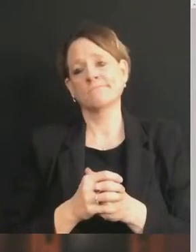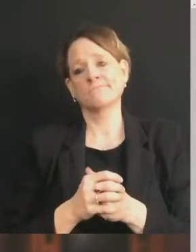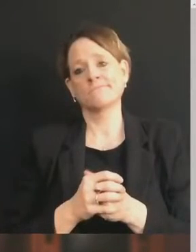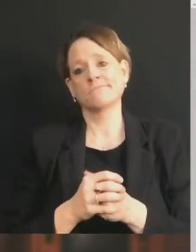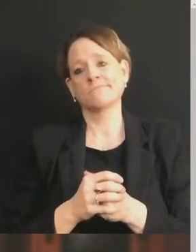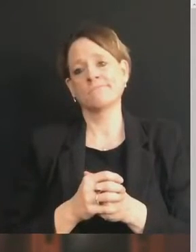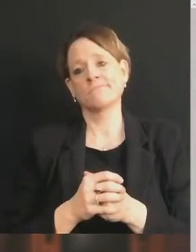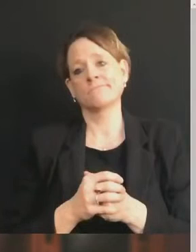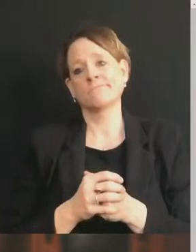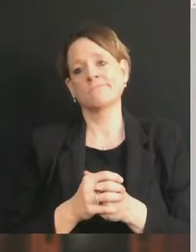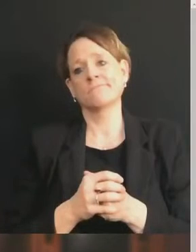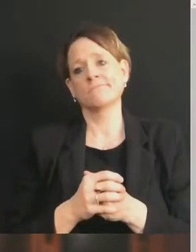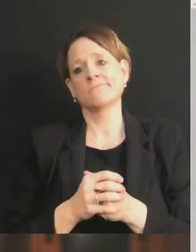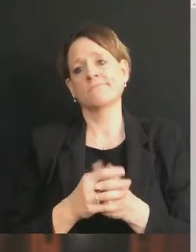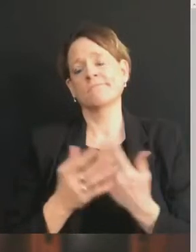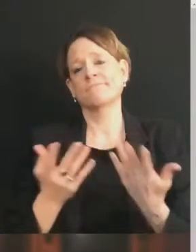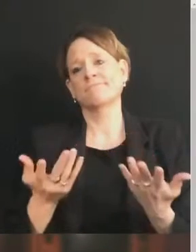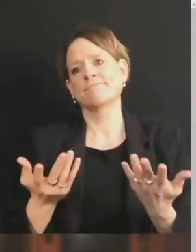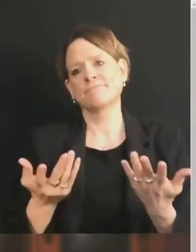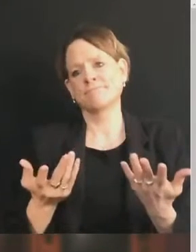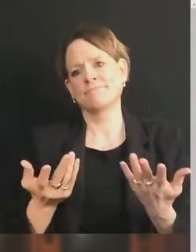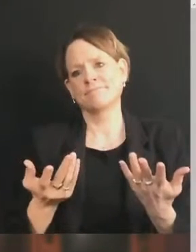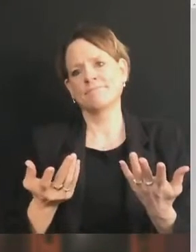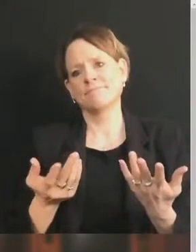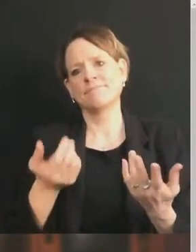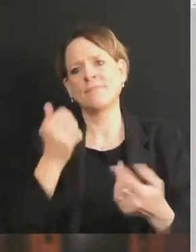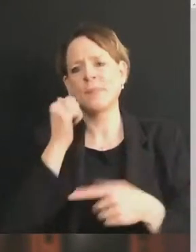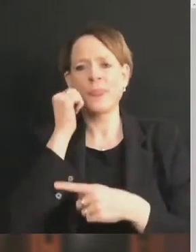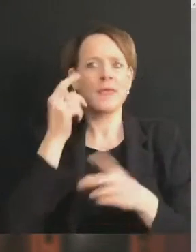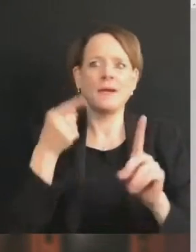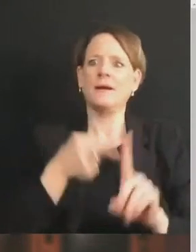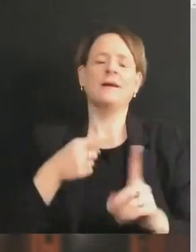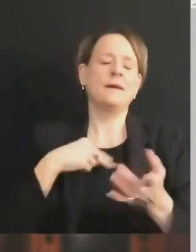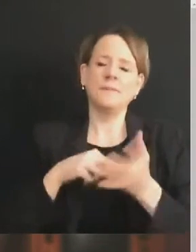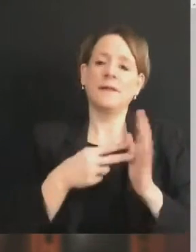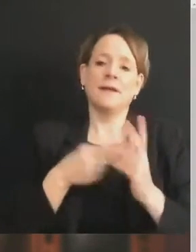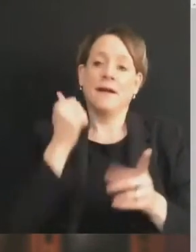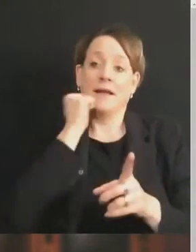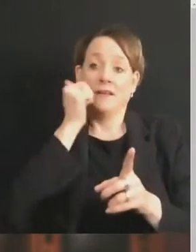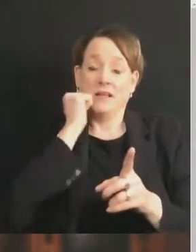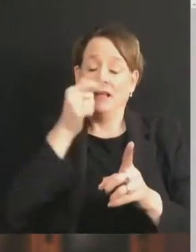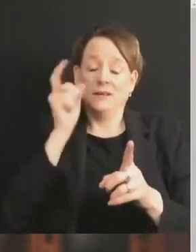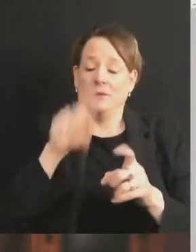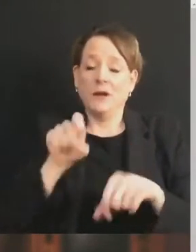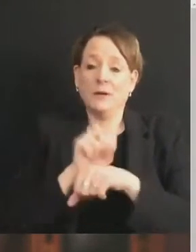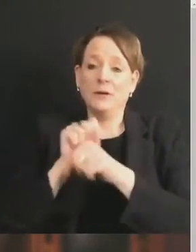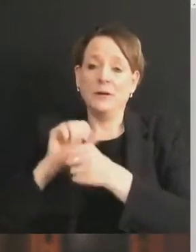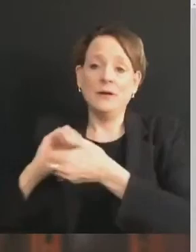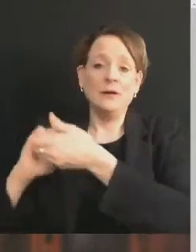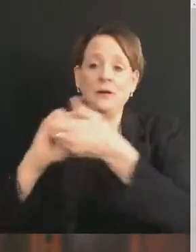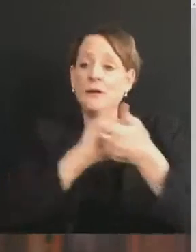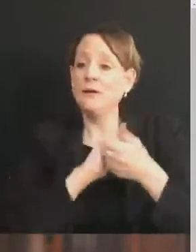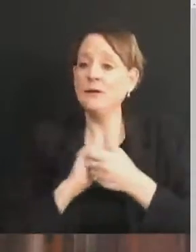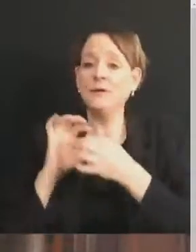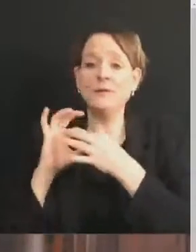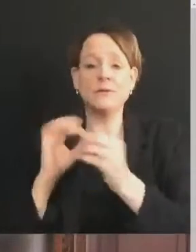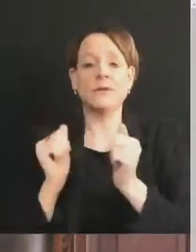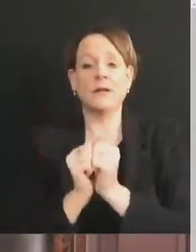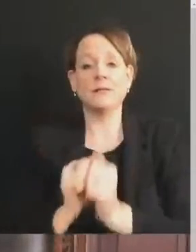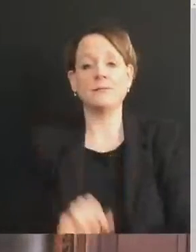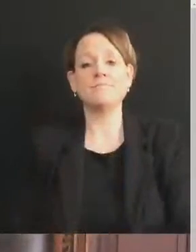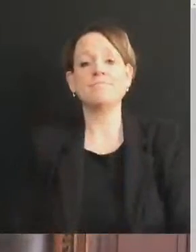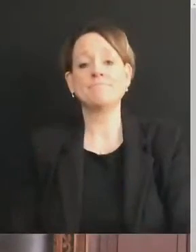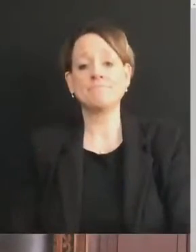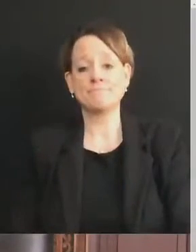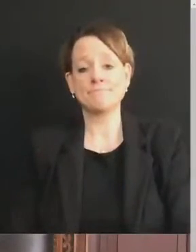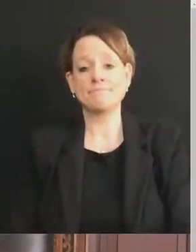Wednesday, that remains true. Yeah, and you mentioned both those events, Halloween and the election.